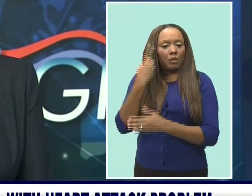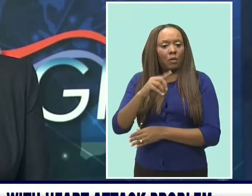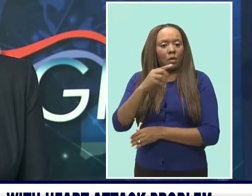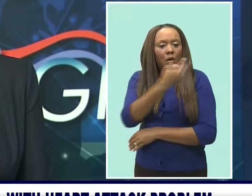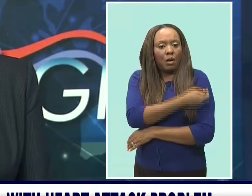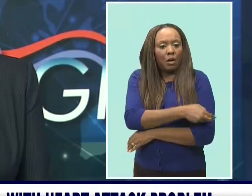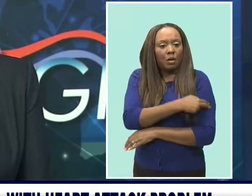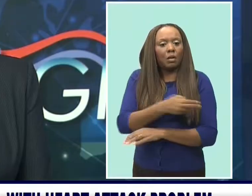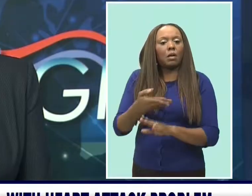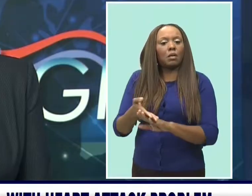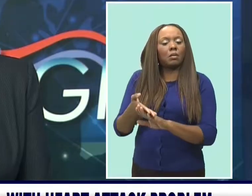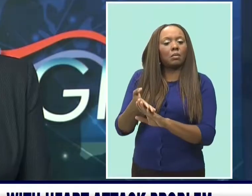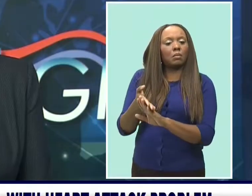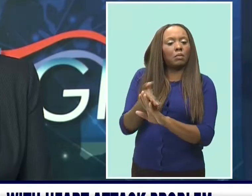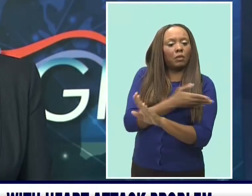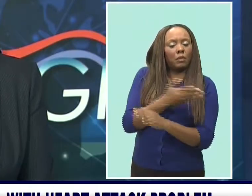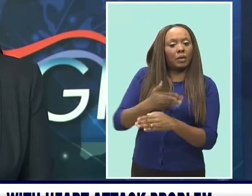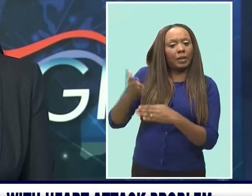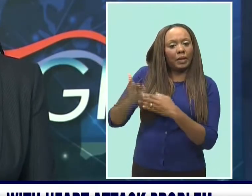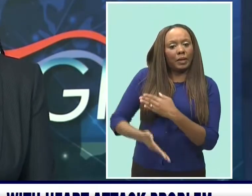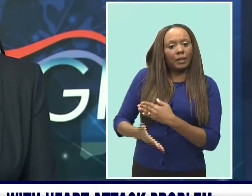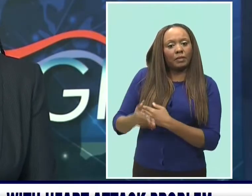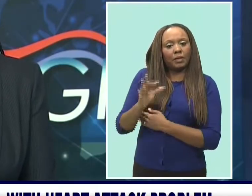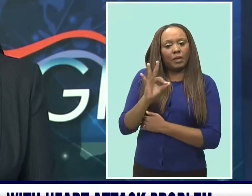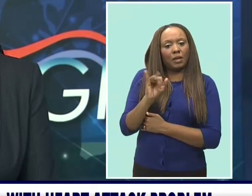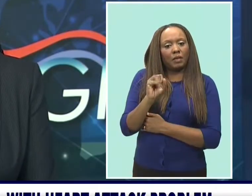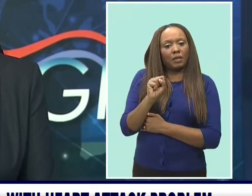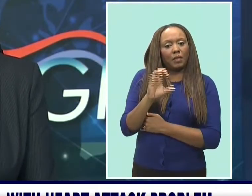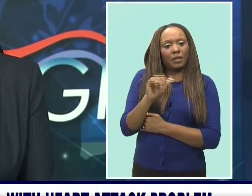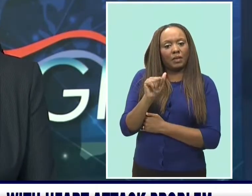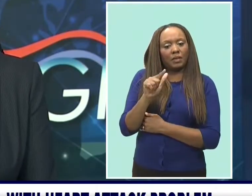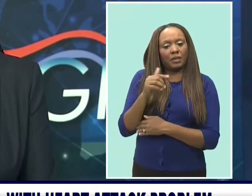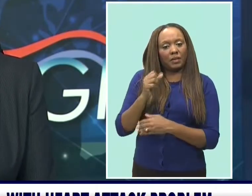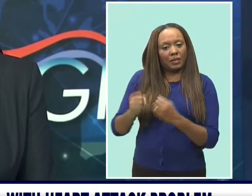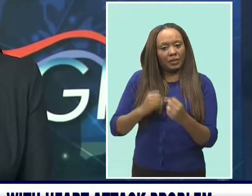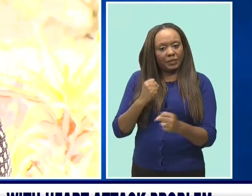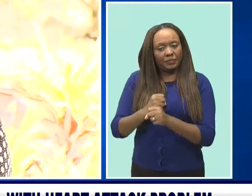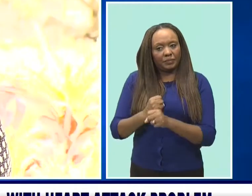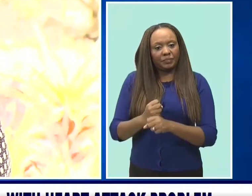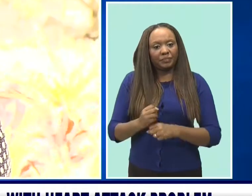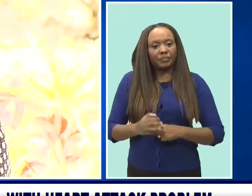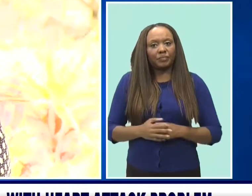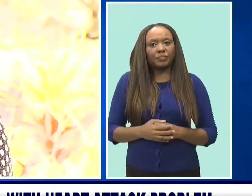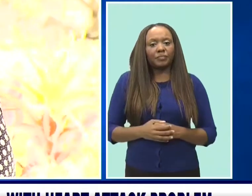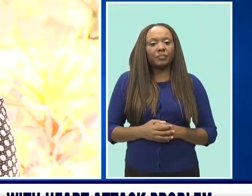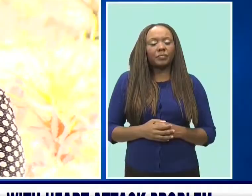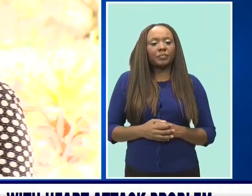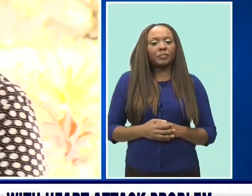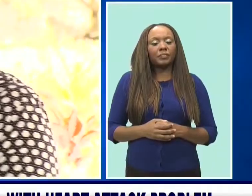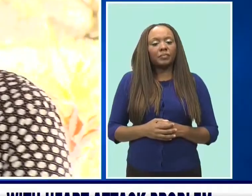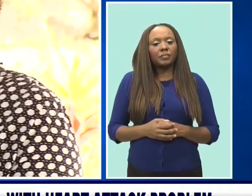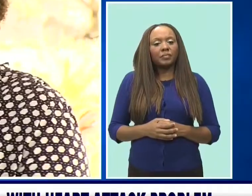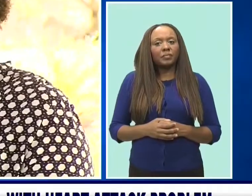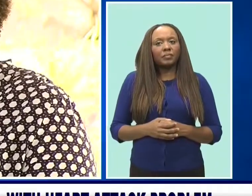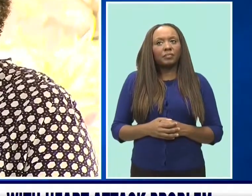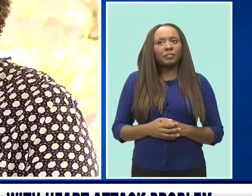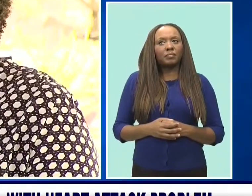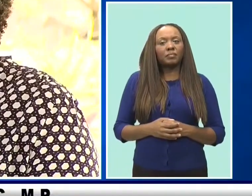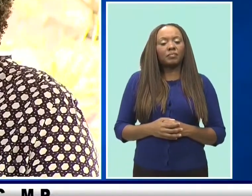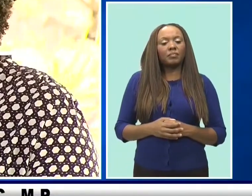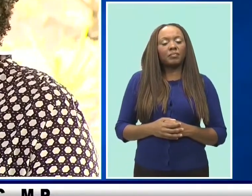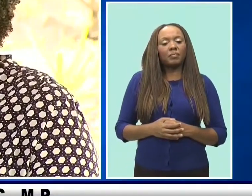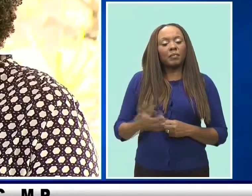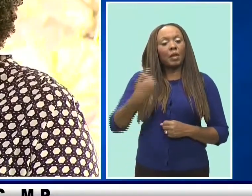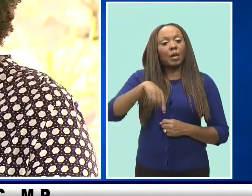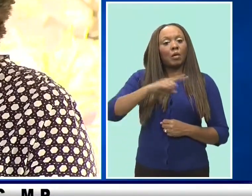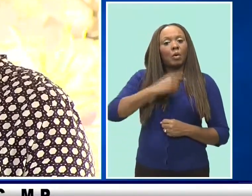QEH before the end of this fiscal year. In addition to us taking a presentation at the CARICOM Heads of